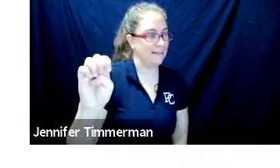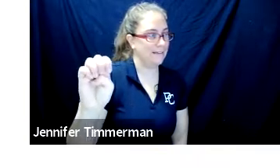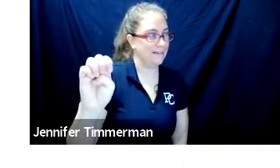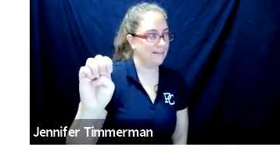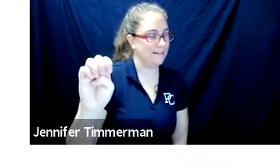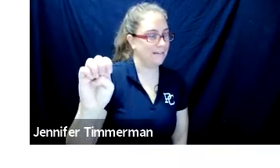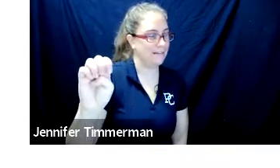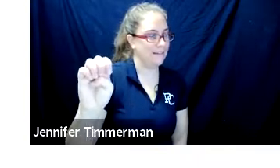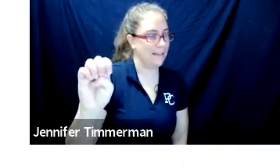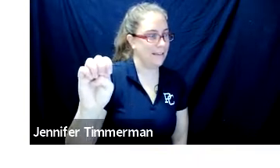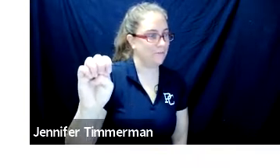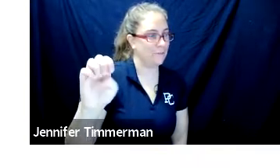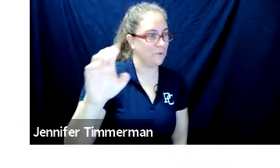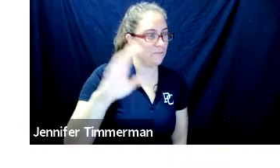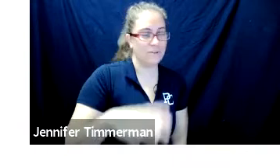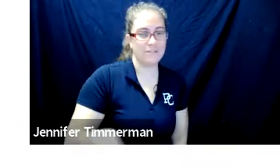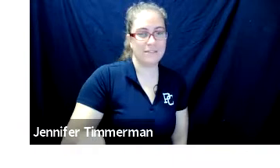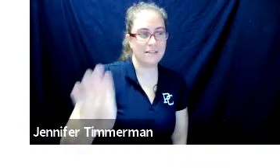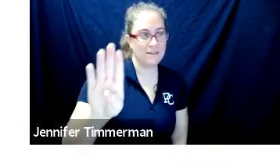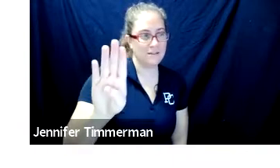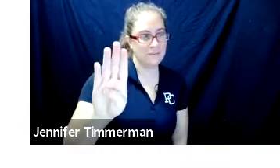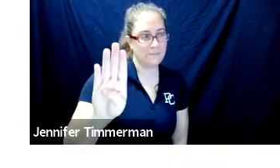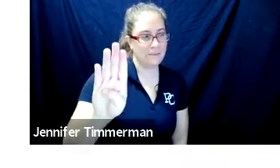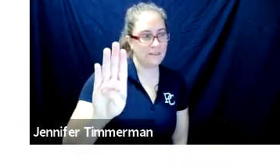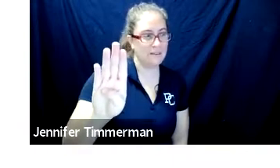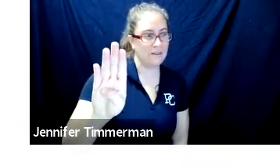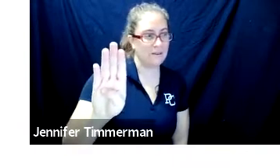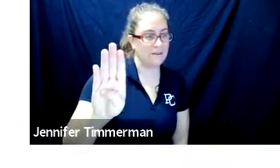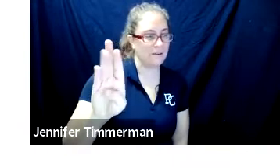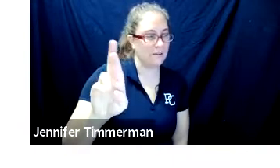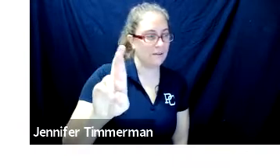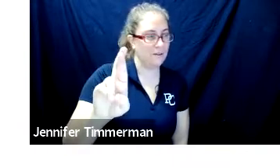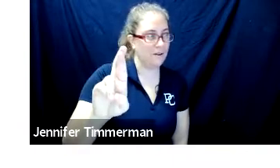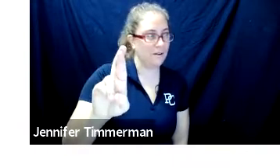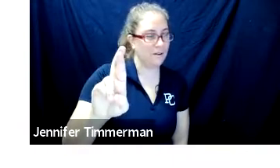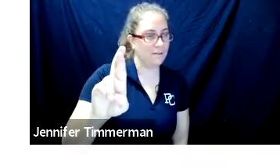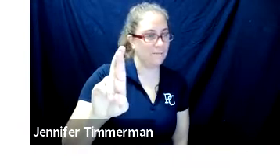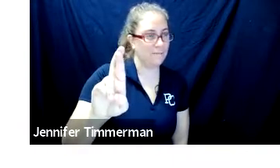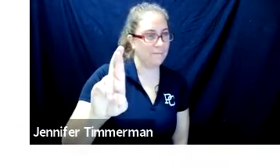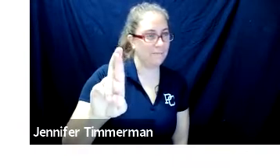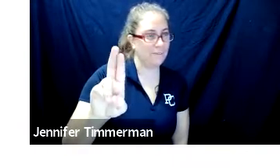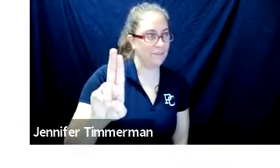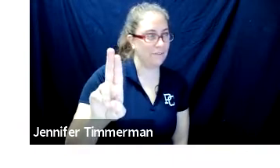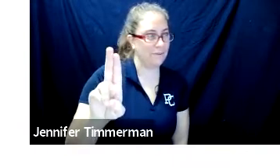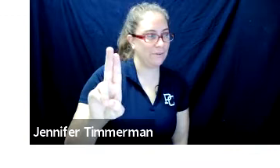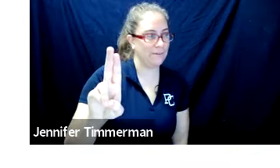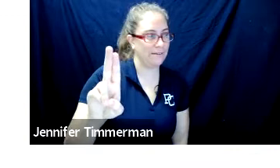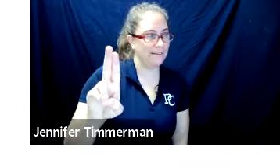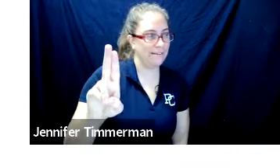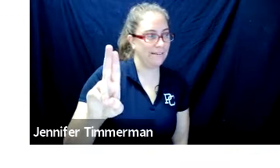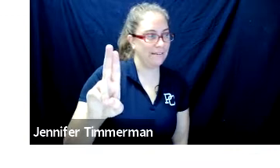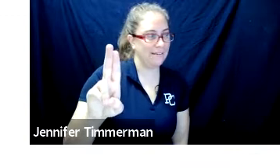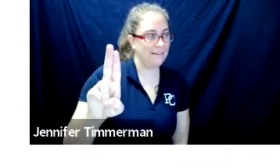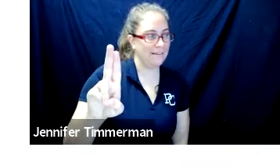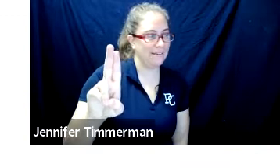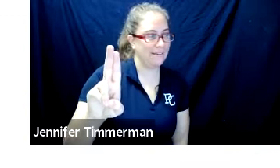E. And once more for Bruce. B R U